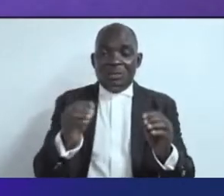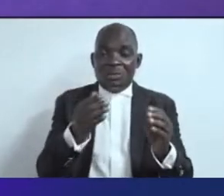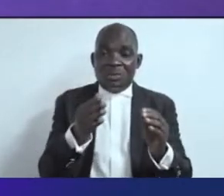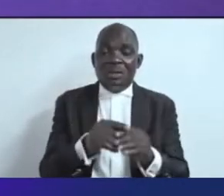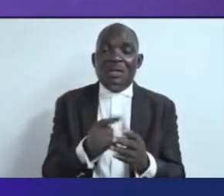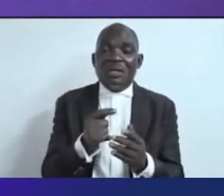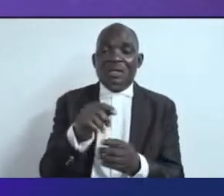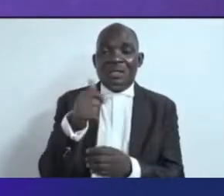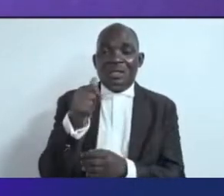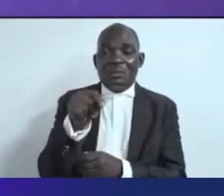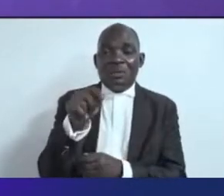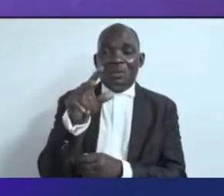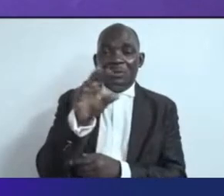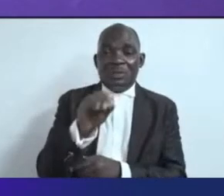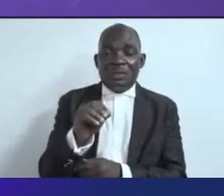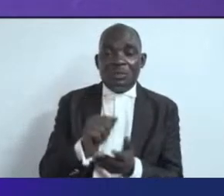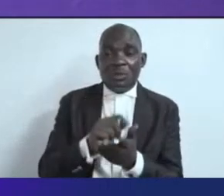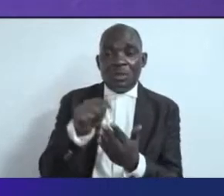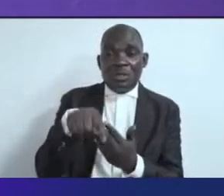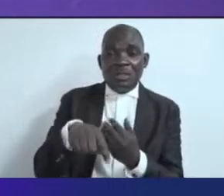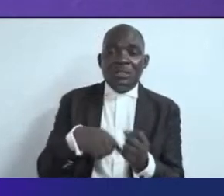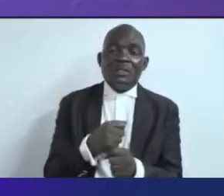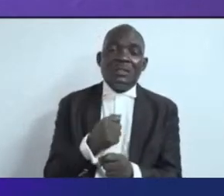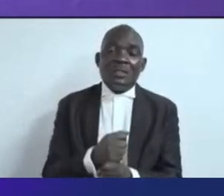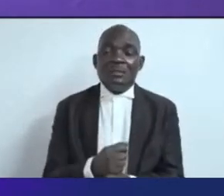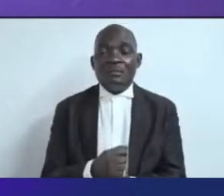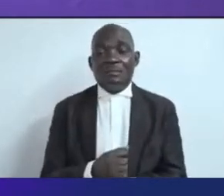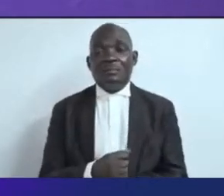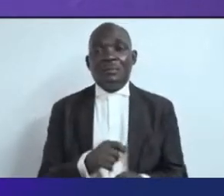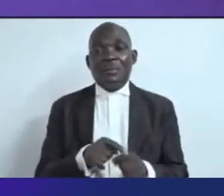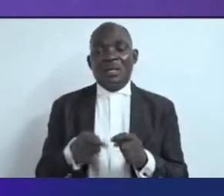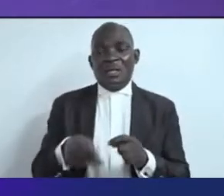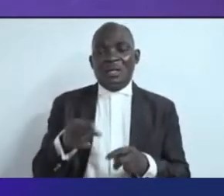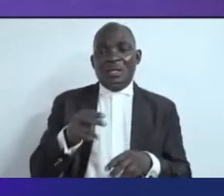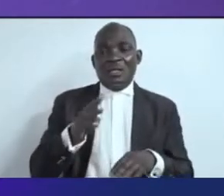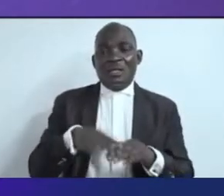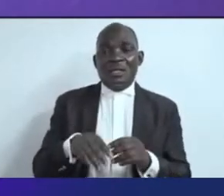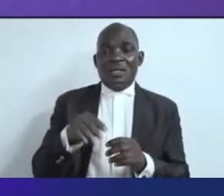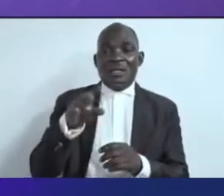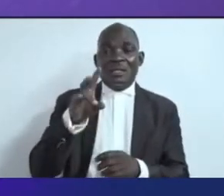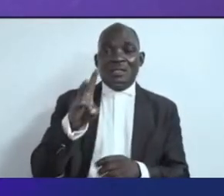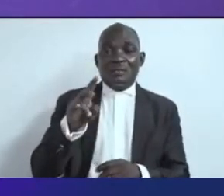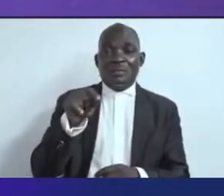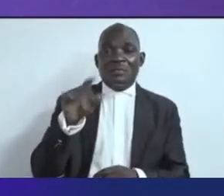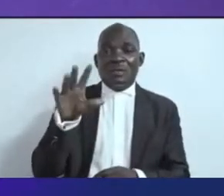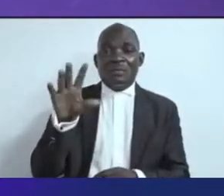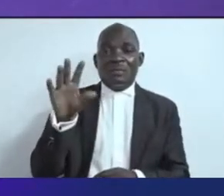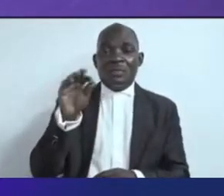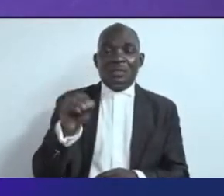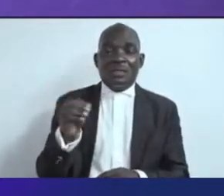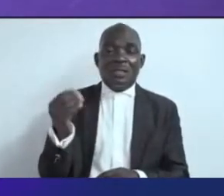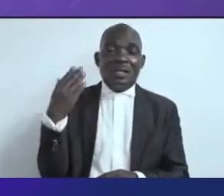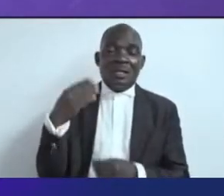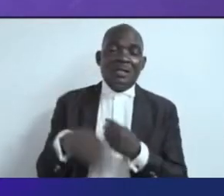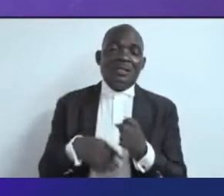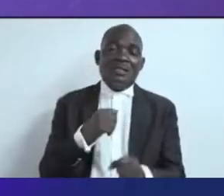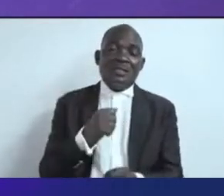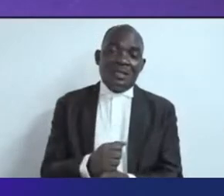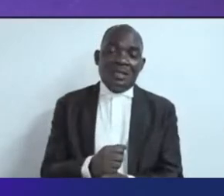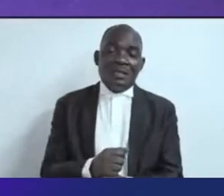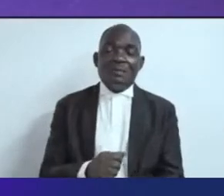at 10.3% in August 2024, higher than the 7.5% recorded in